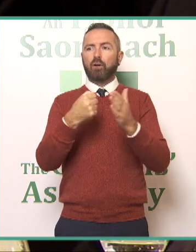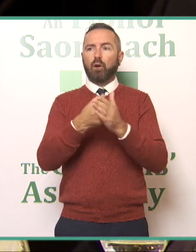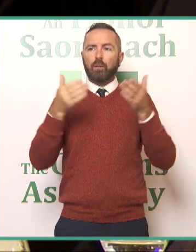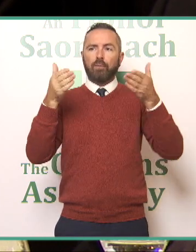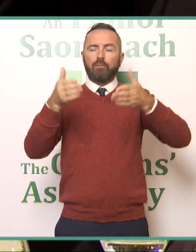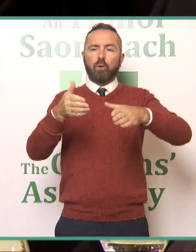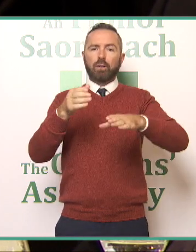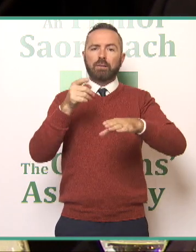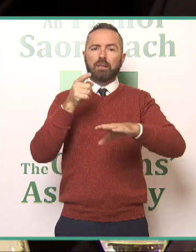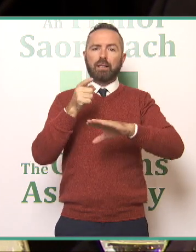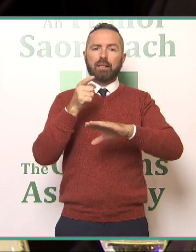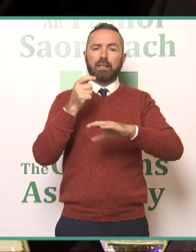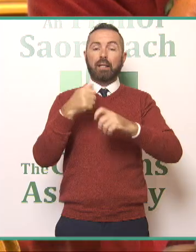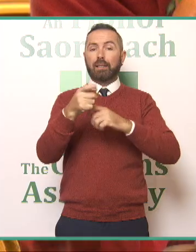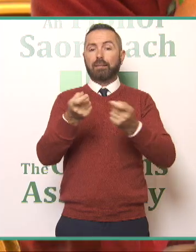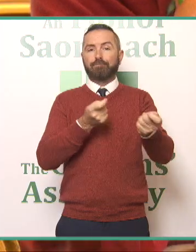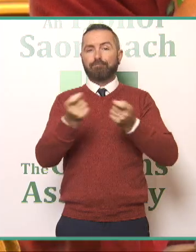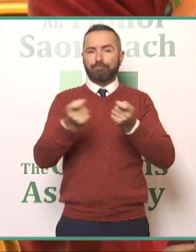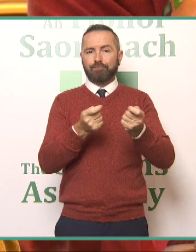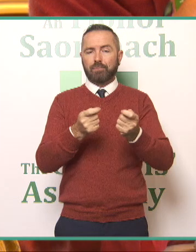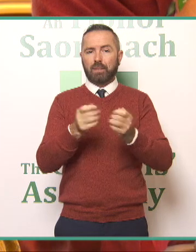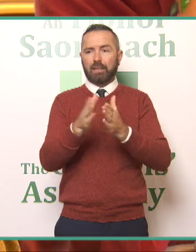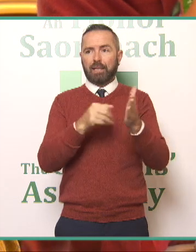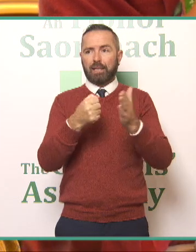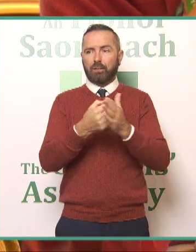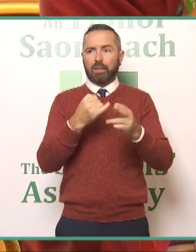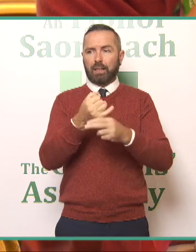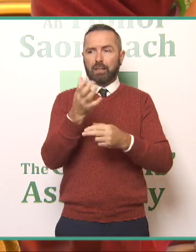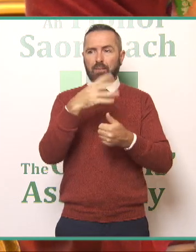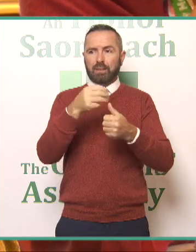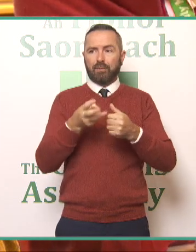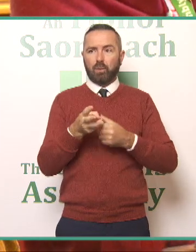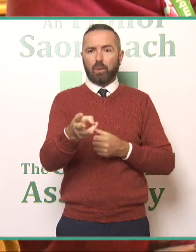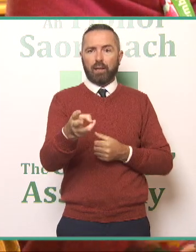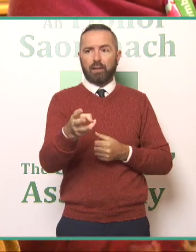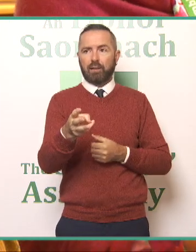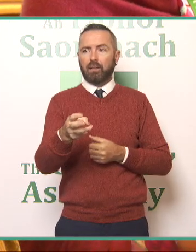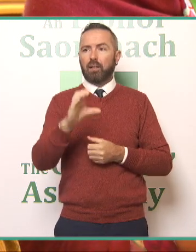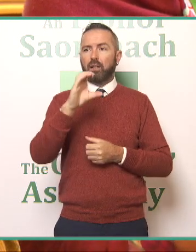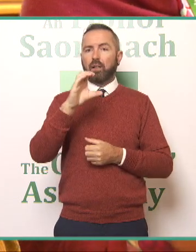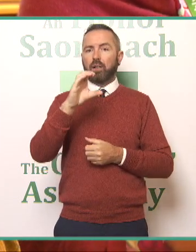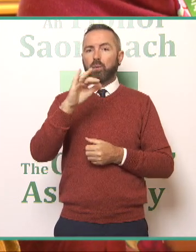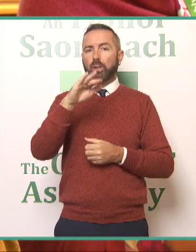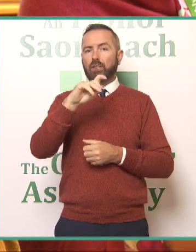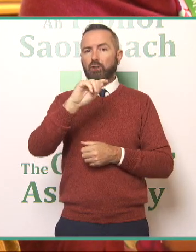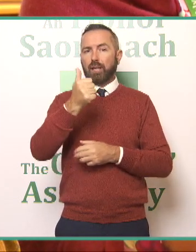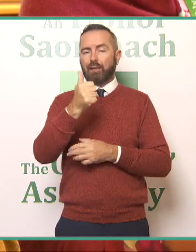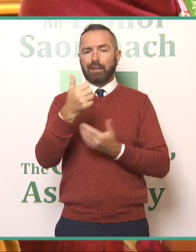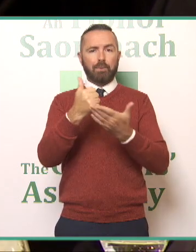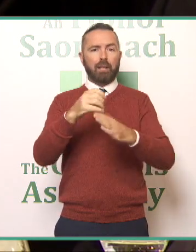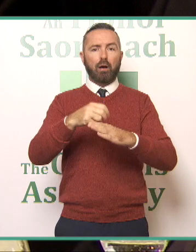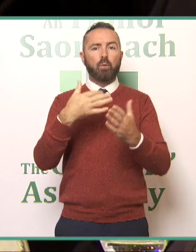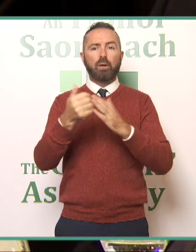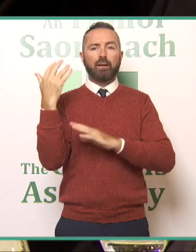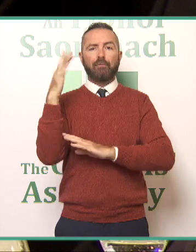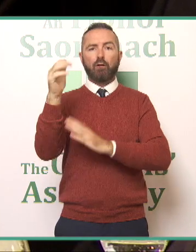driving the industry and where is this coming from? Well, the Quilcha, it's based in the Forestry Act from 1988,